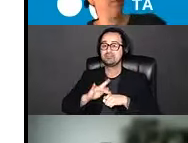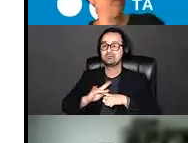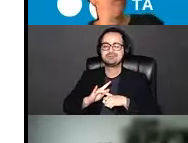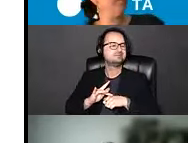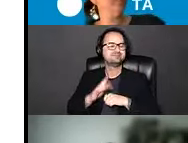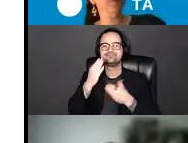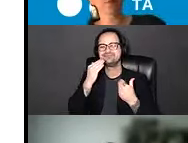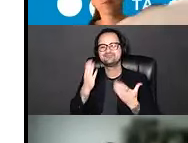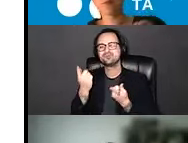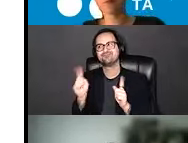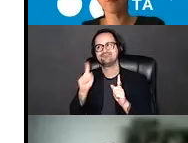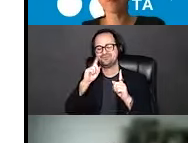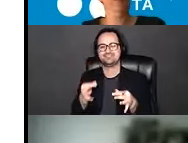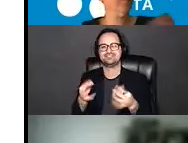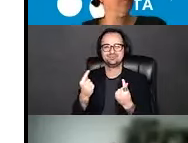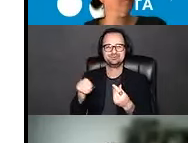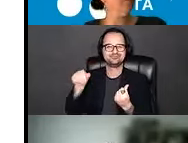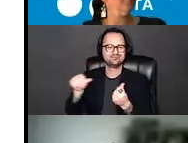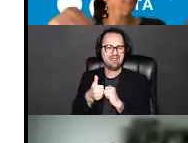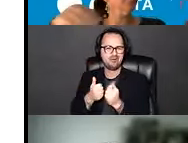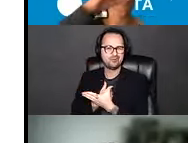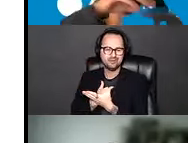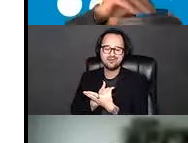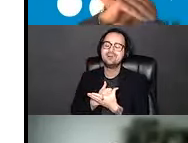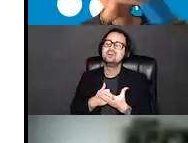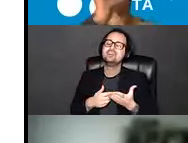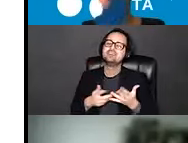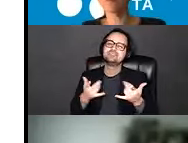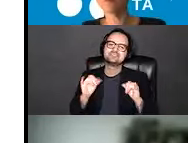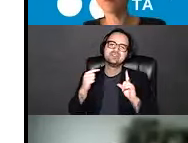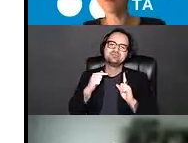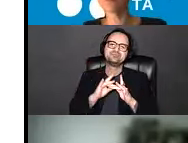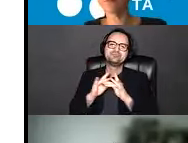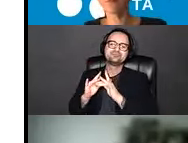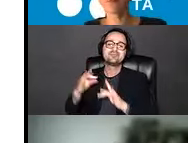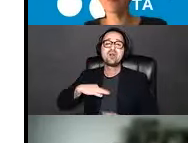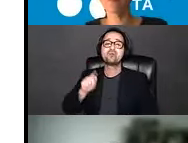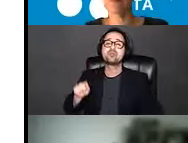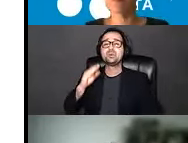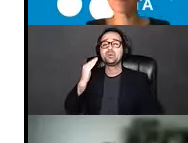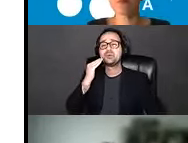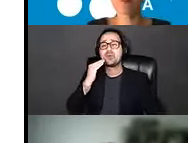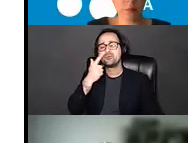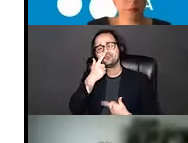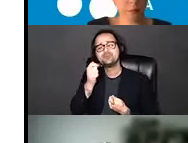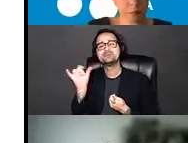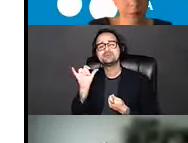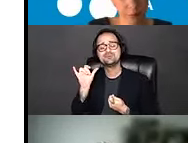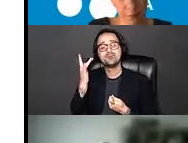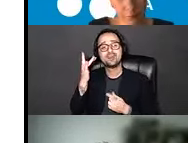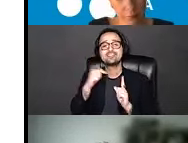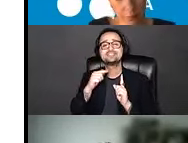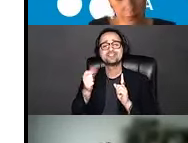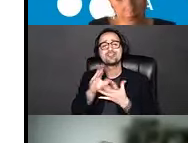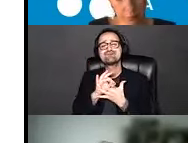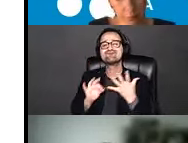accessible, what they decided to spend that supplemental funding on, but it would be something that would be helpful for you to know and interesting for you to know, because it's another way that you